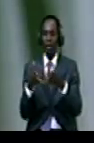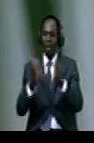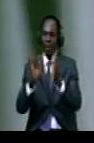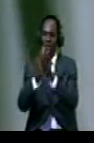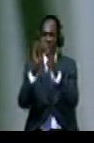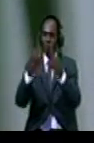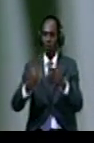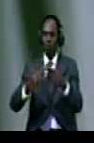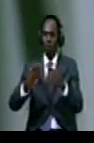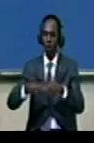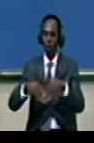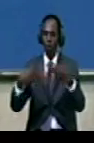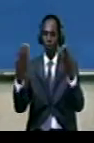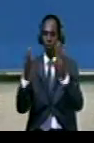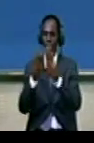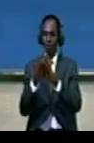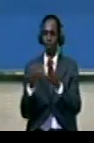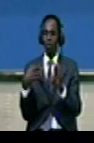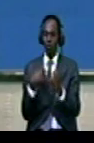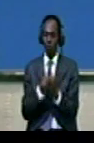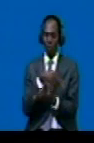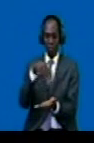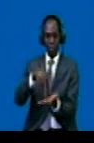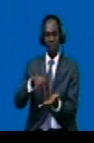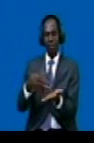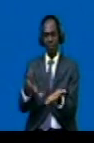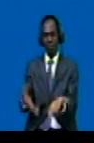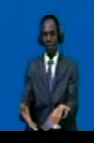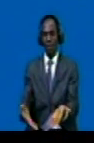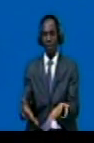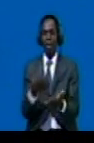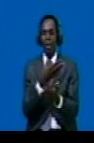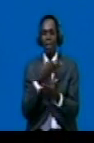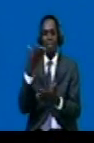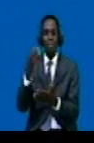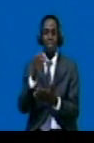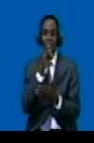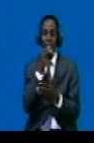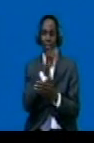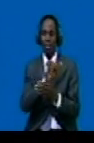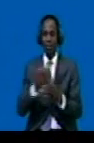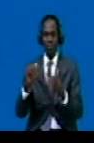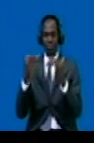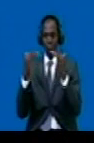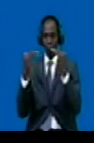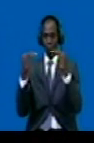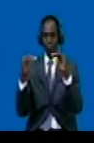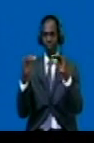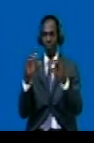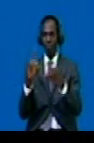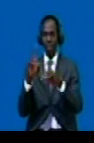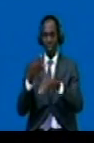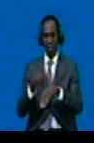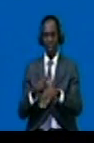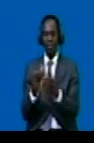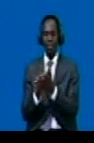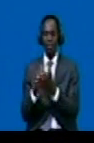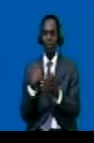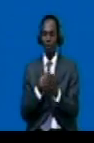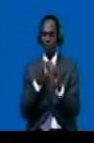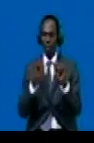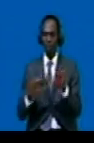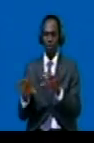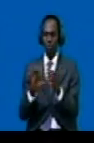open the door, and they will stay there. I think there is a limited time that we can do that, some